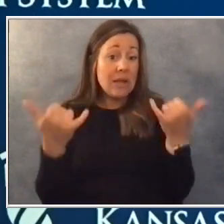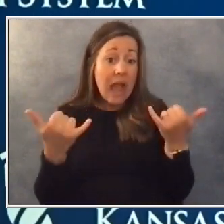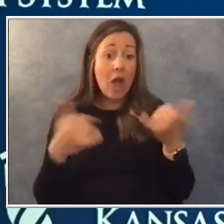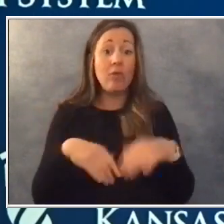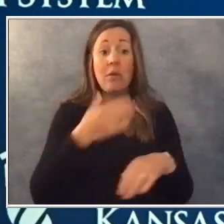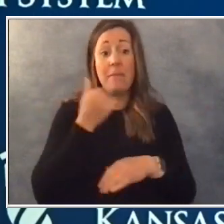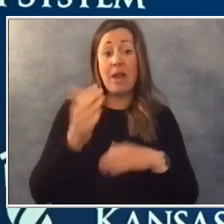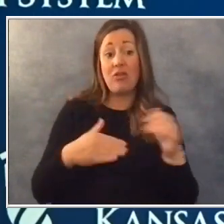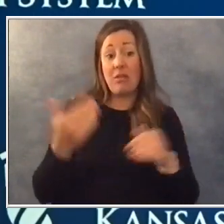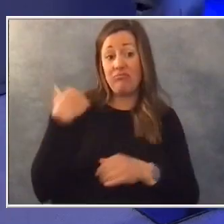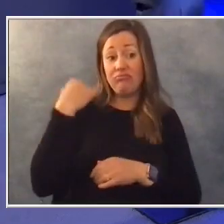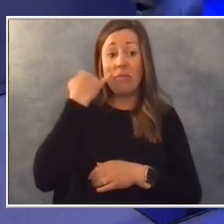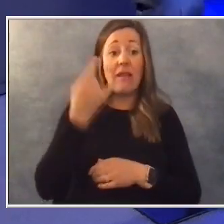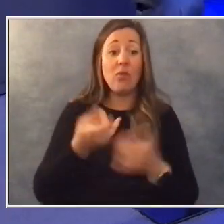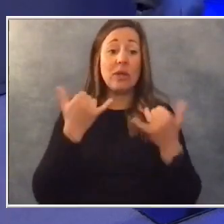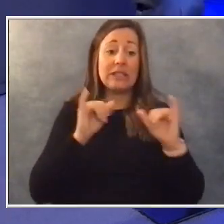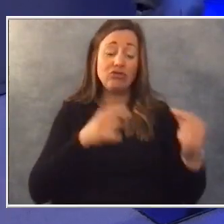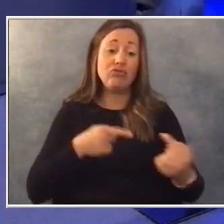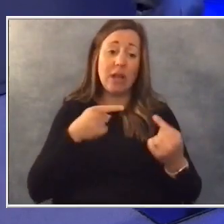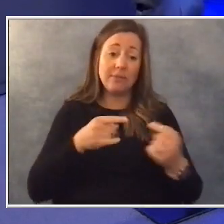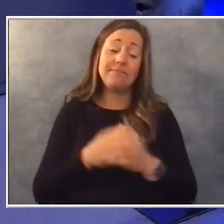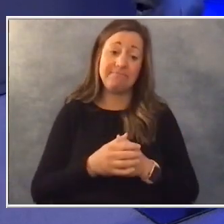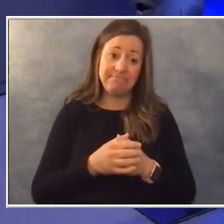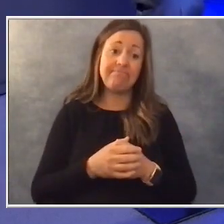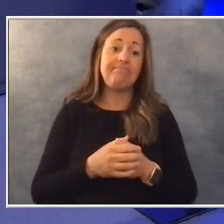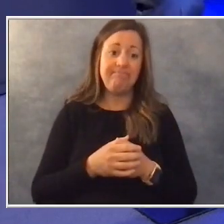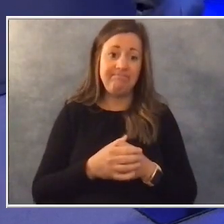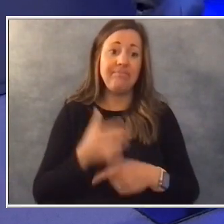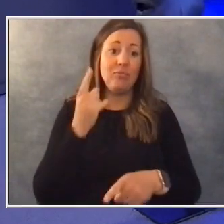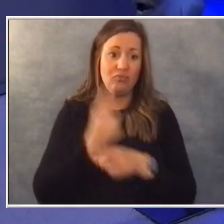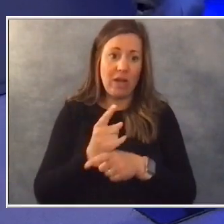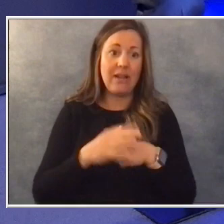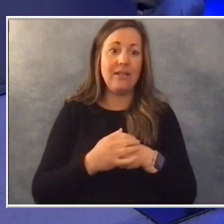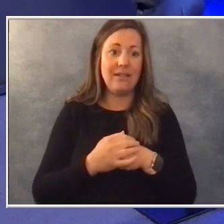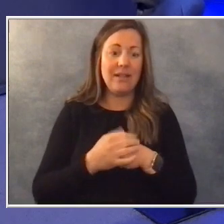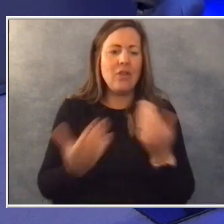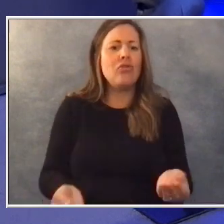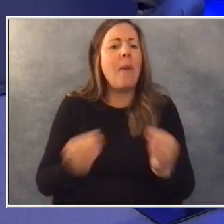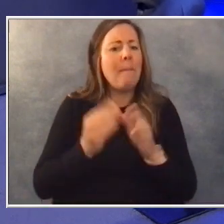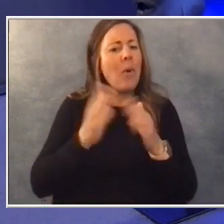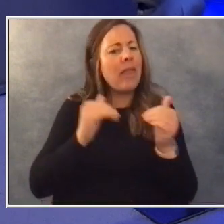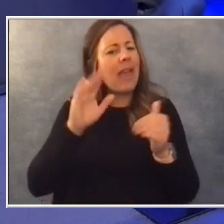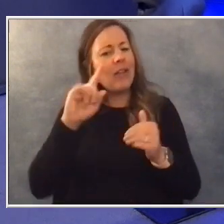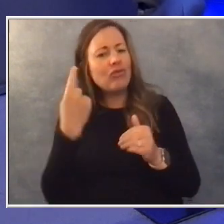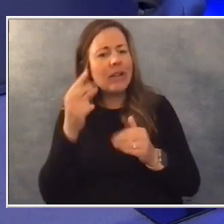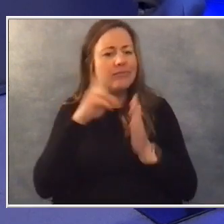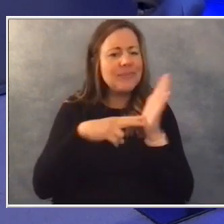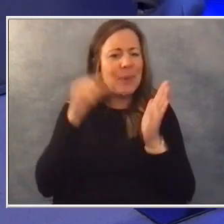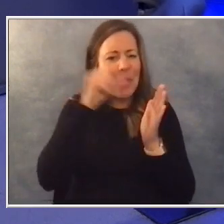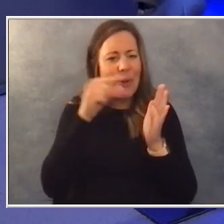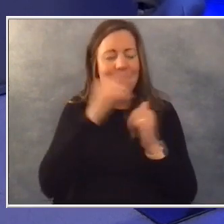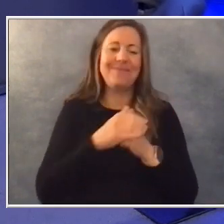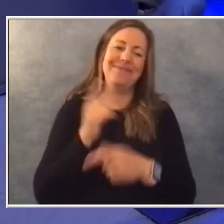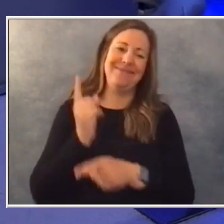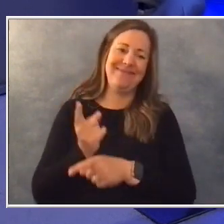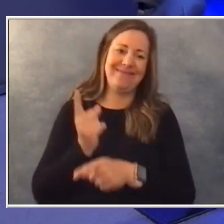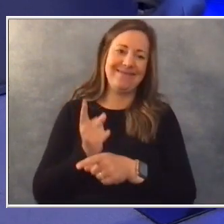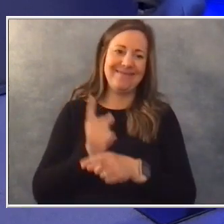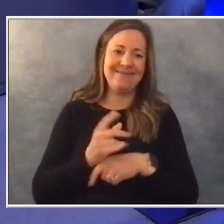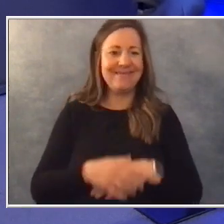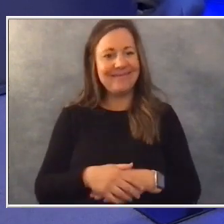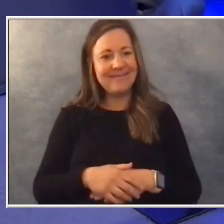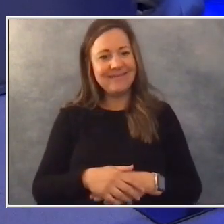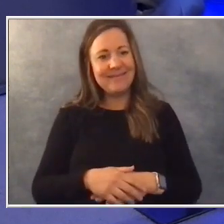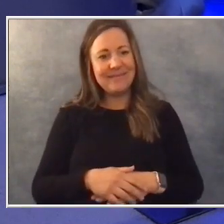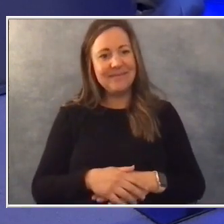if you're still having trouble. For sure. Don't go way past Google. Go way past Google. That's right. Dr. Kennedy, as a doctor and a patient,